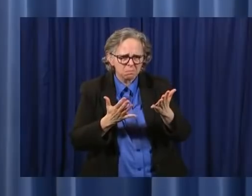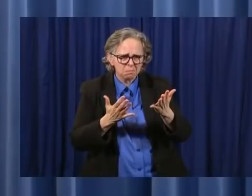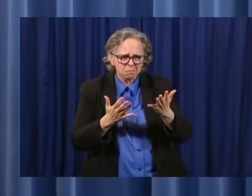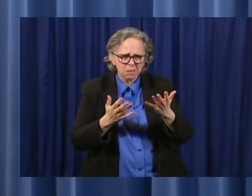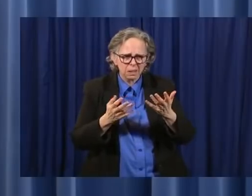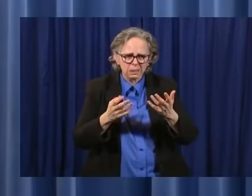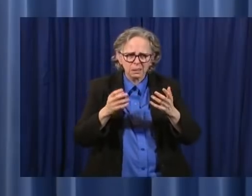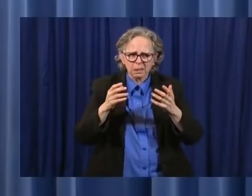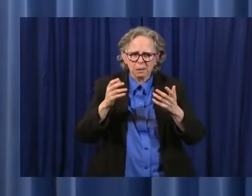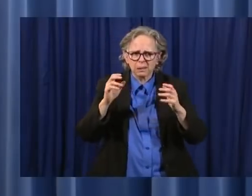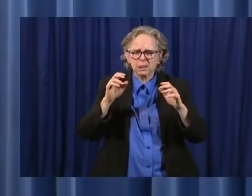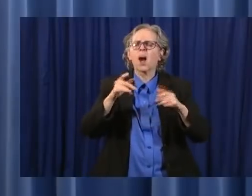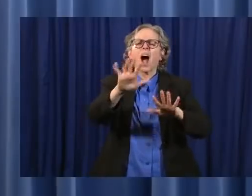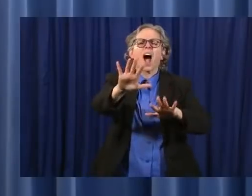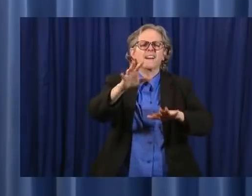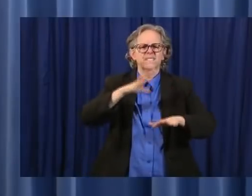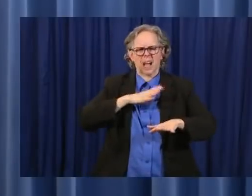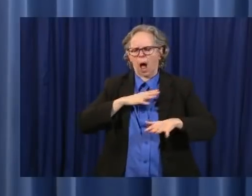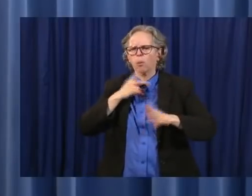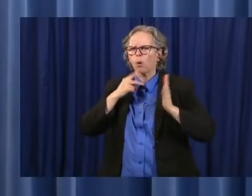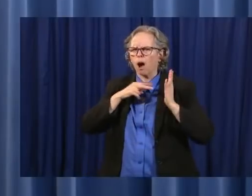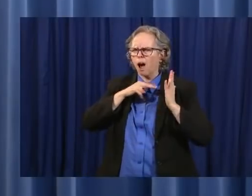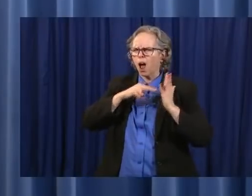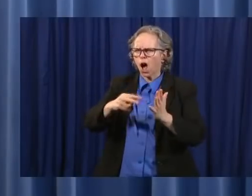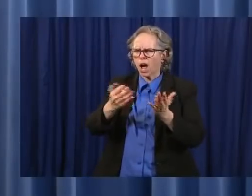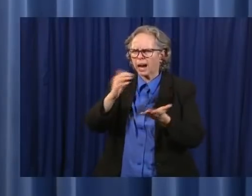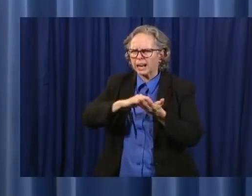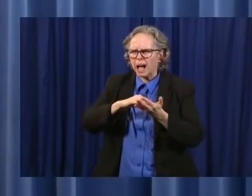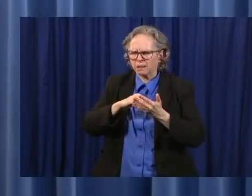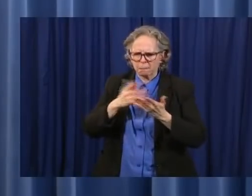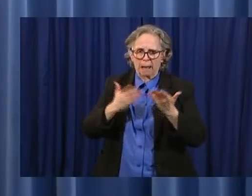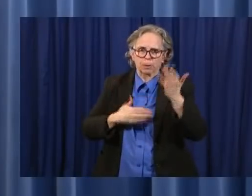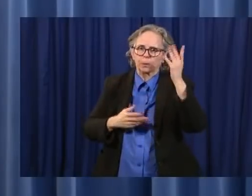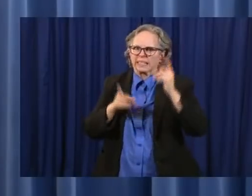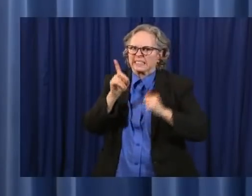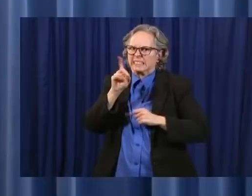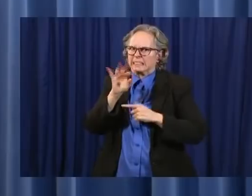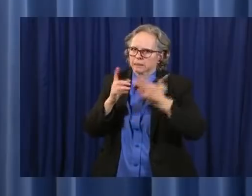we'll take a look at those, and we will be.